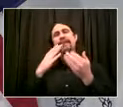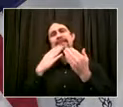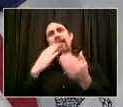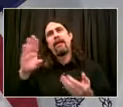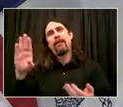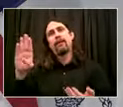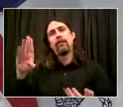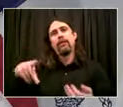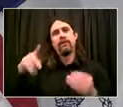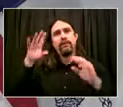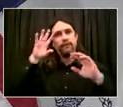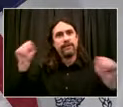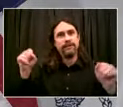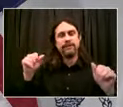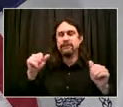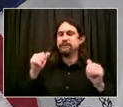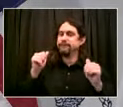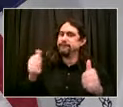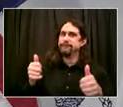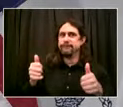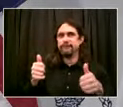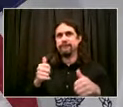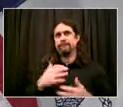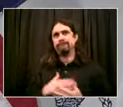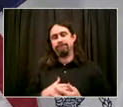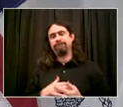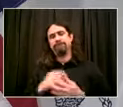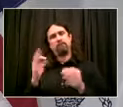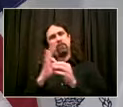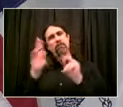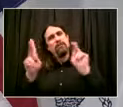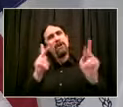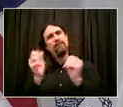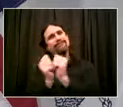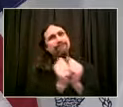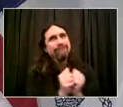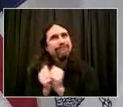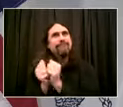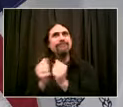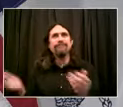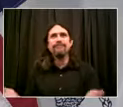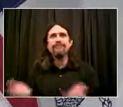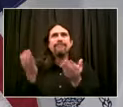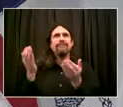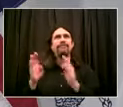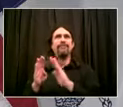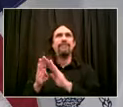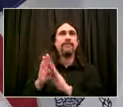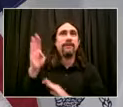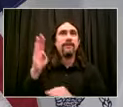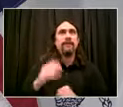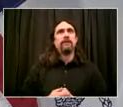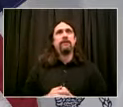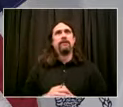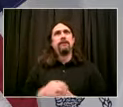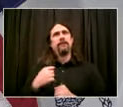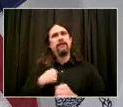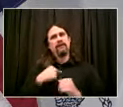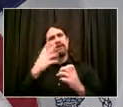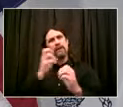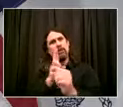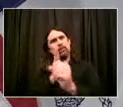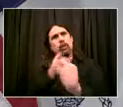leadership. I agree with so many of the things you said. I want to join you in shouting out and thanking Deputy Mayor Vicky Bean and all